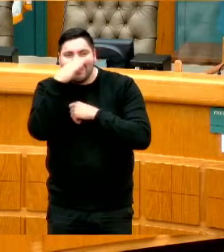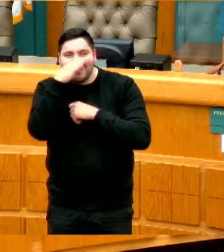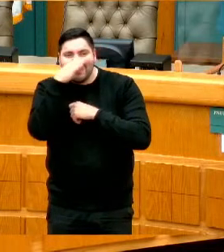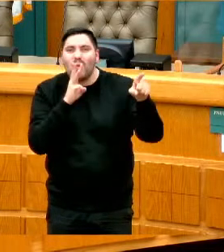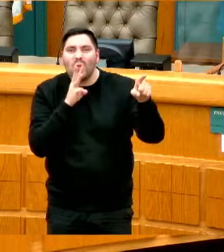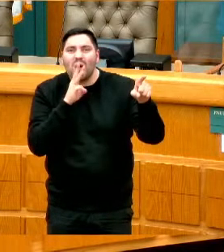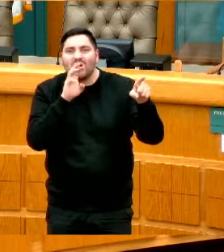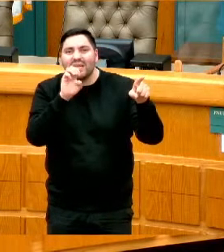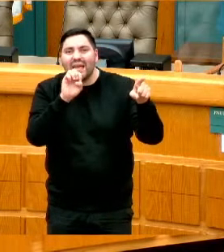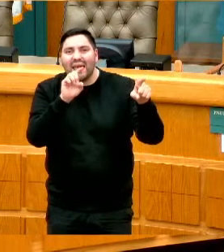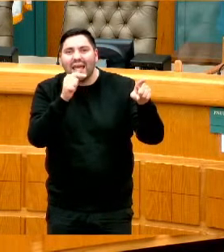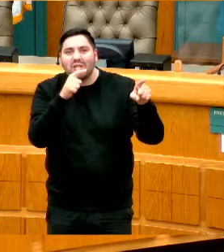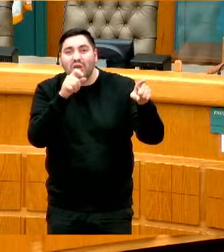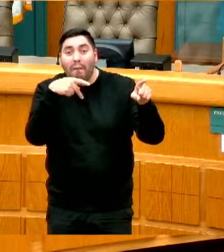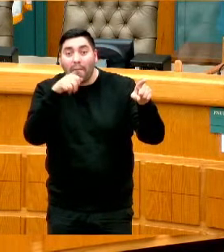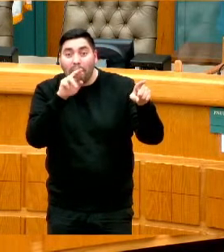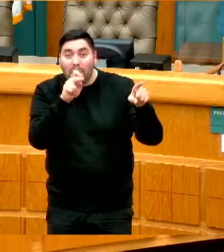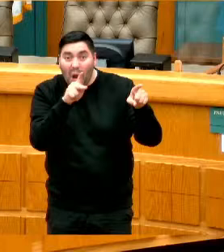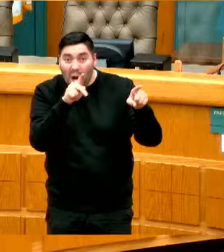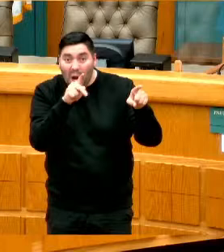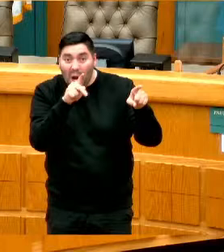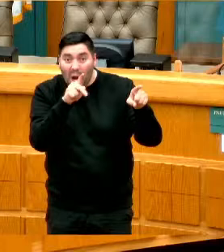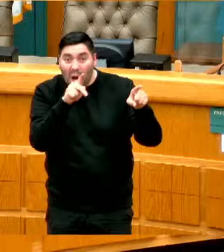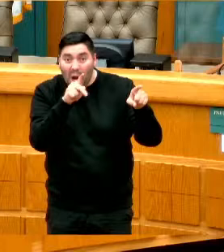Park. So on Friday and Saturday,